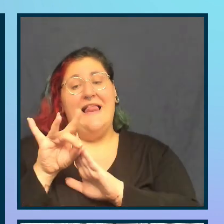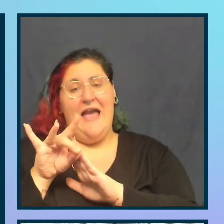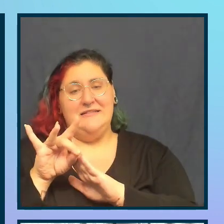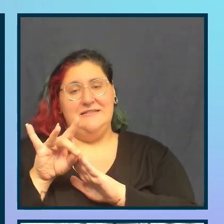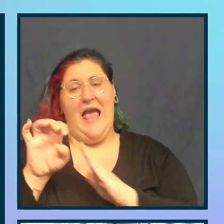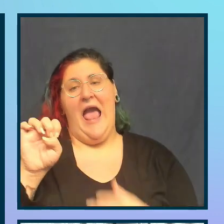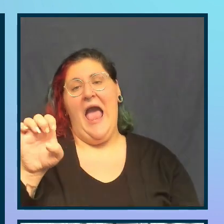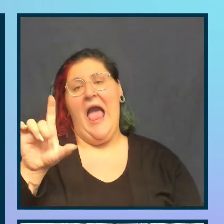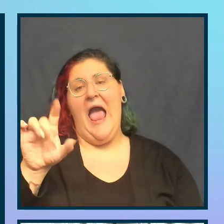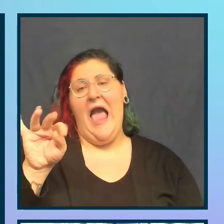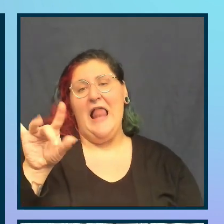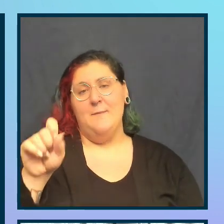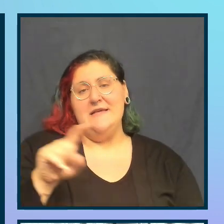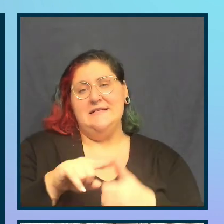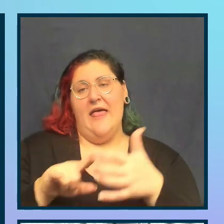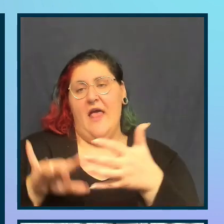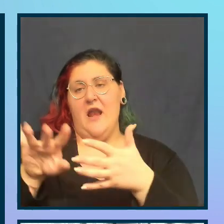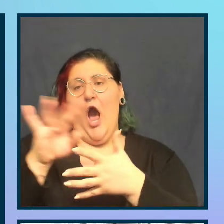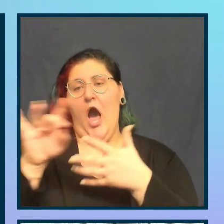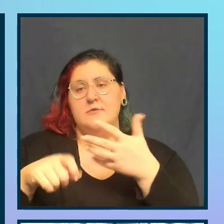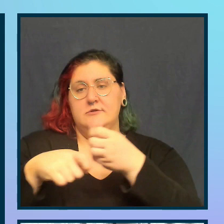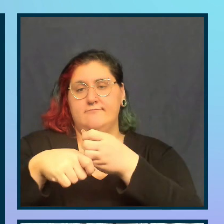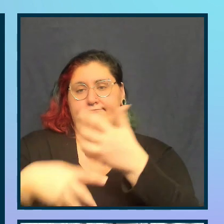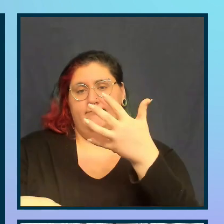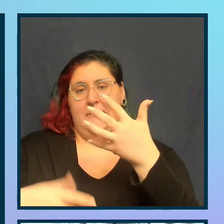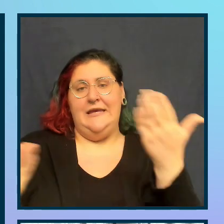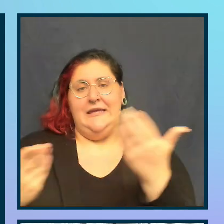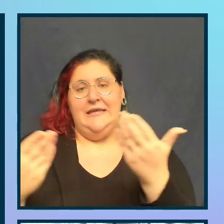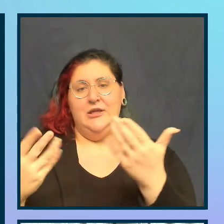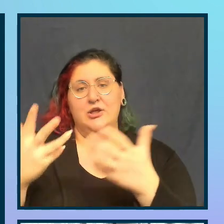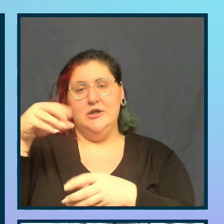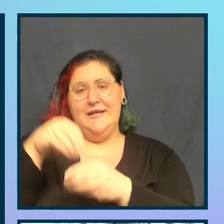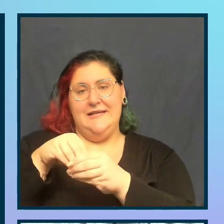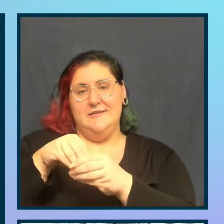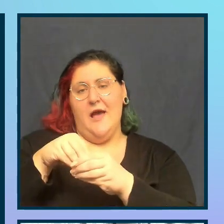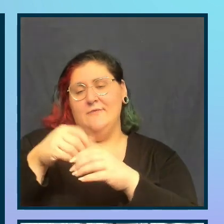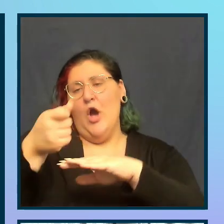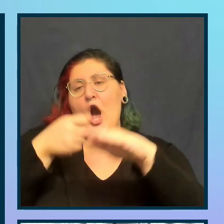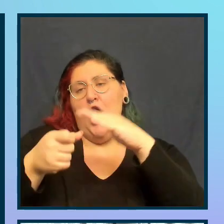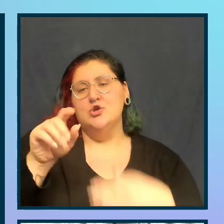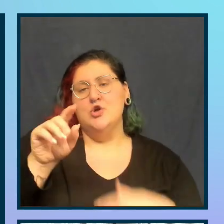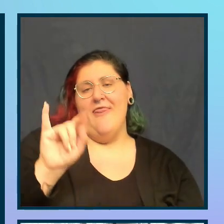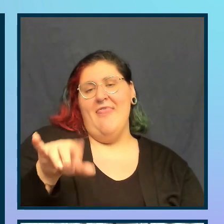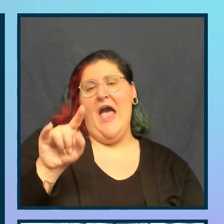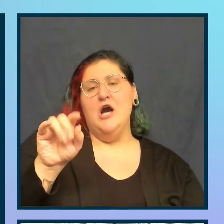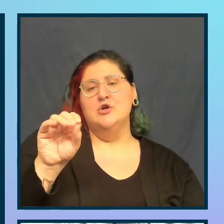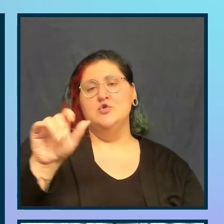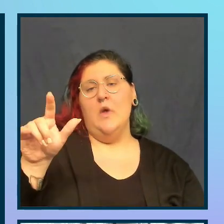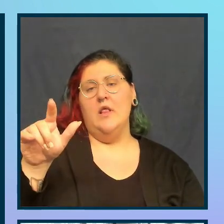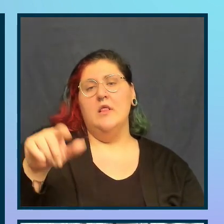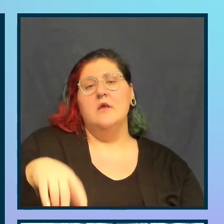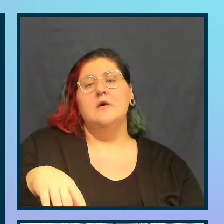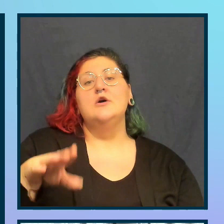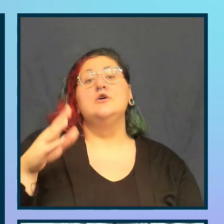the tool. So once I'm satisfied that I've made selections, I'm going to click Next. And it's going to capture screenshots of